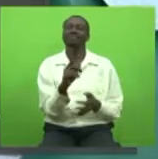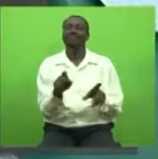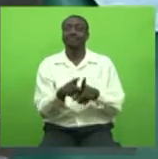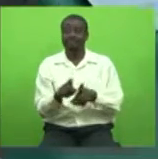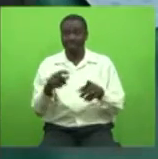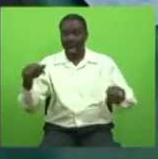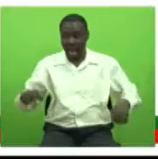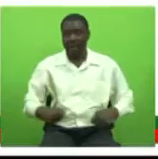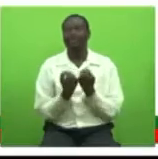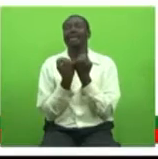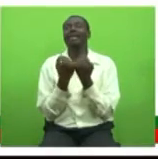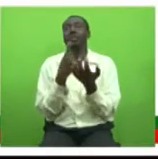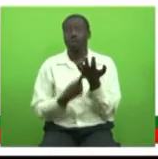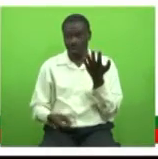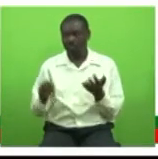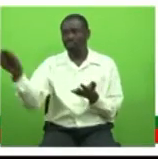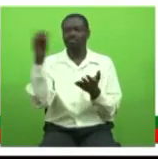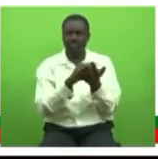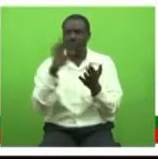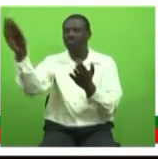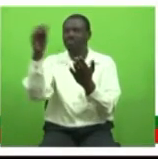kwa hii kitabu.